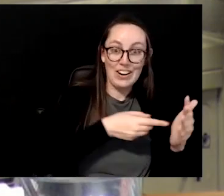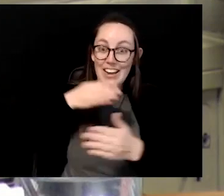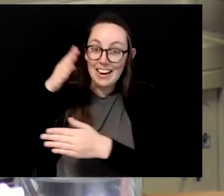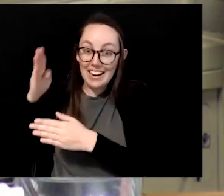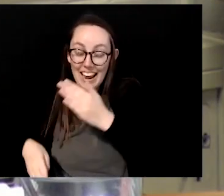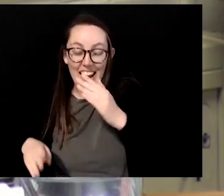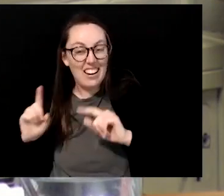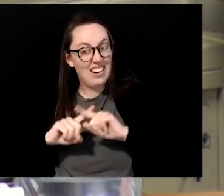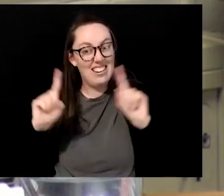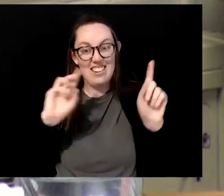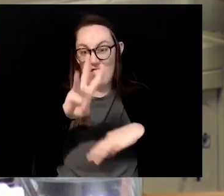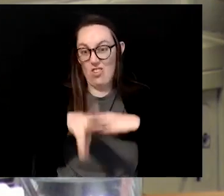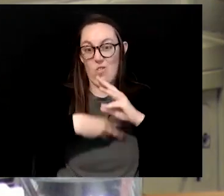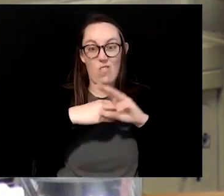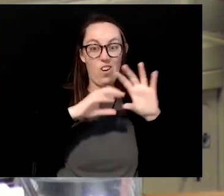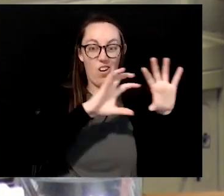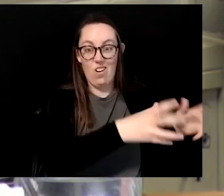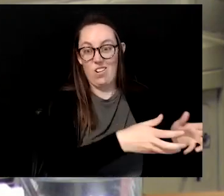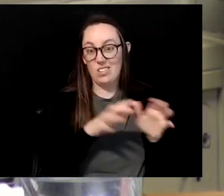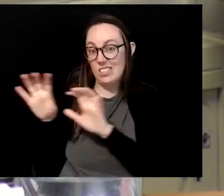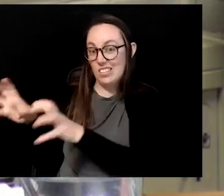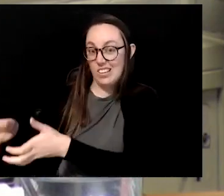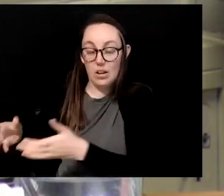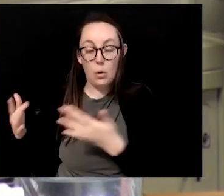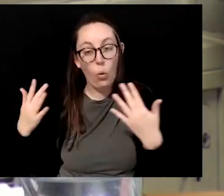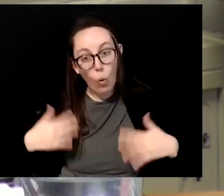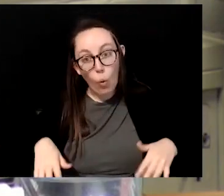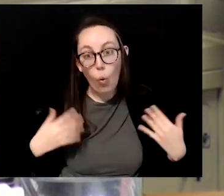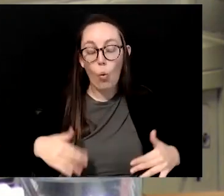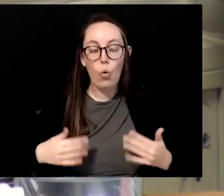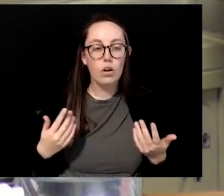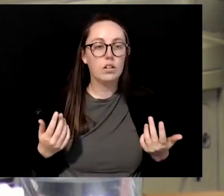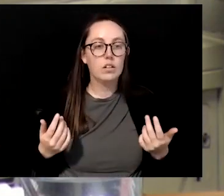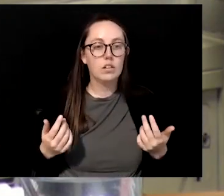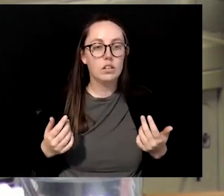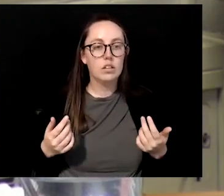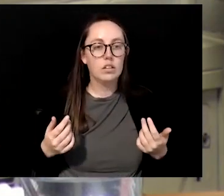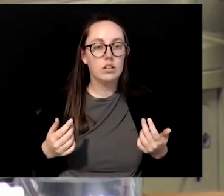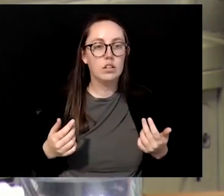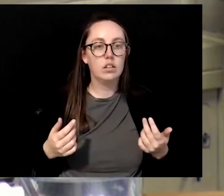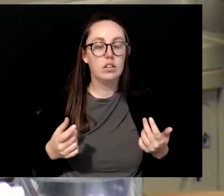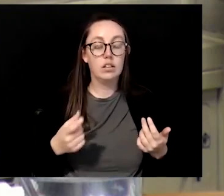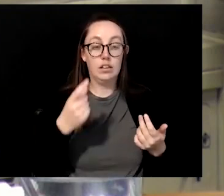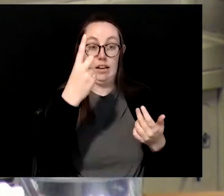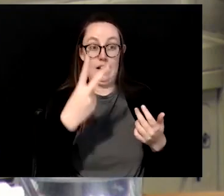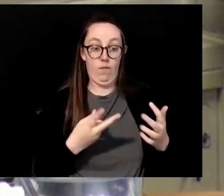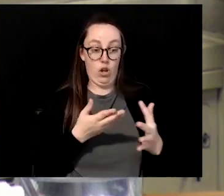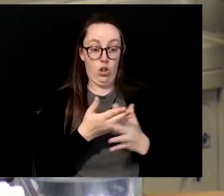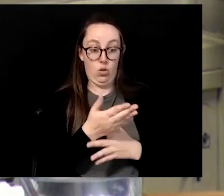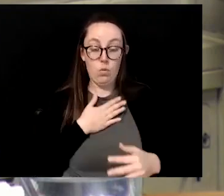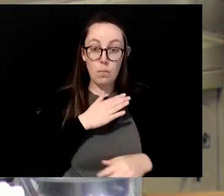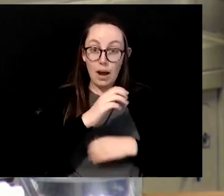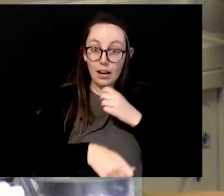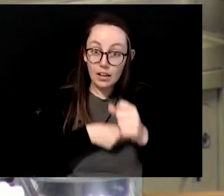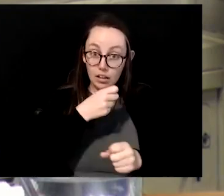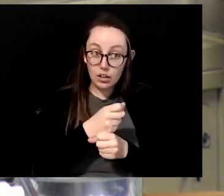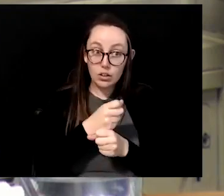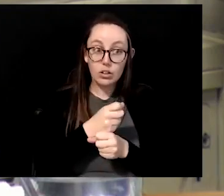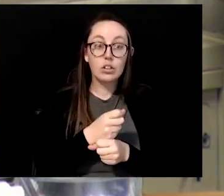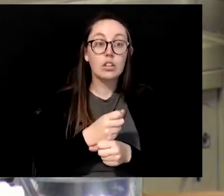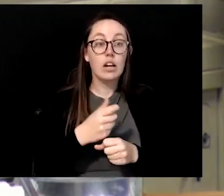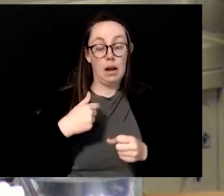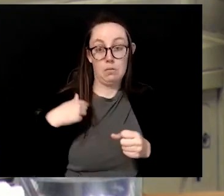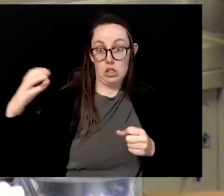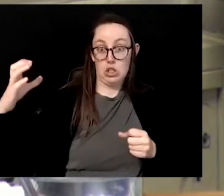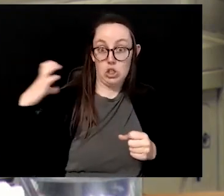board experience exactly halfway through my years when I was elected chair of the board we were forced to go fully remote for the